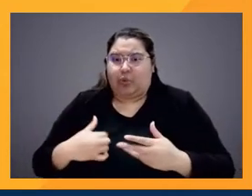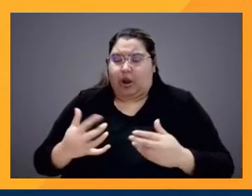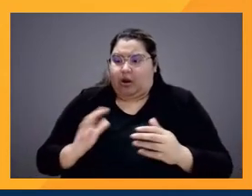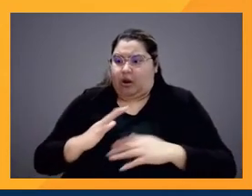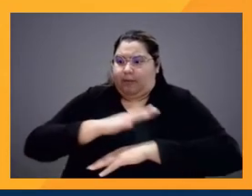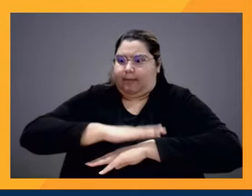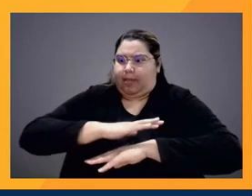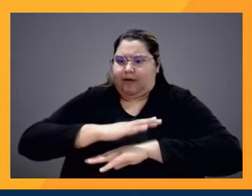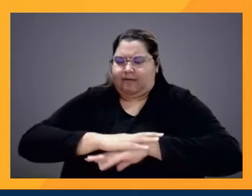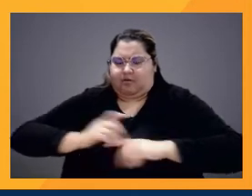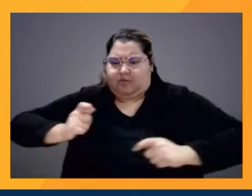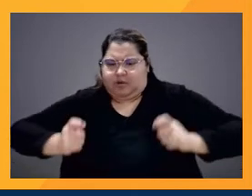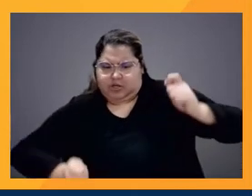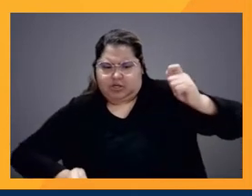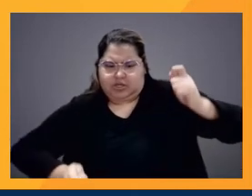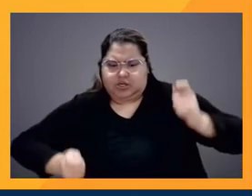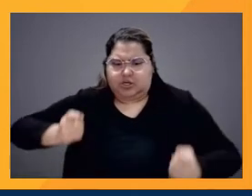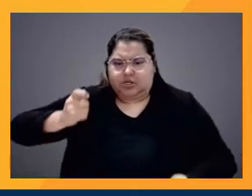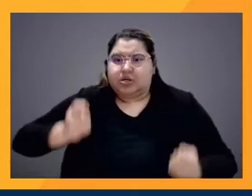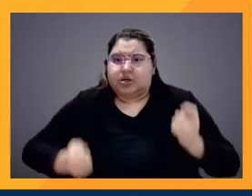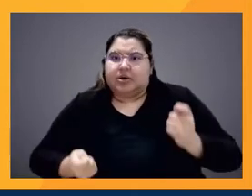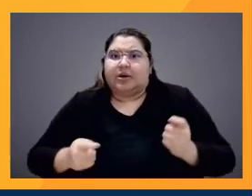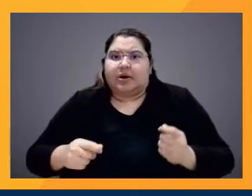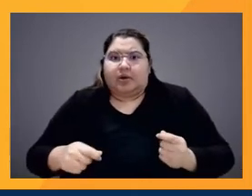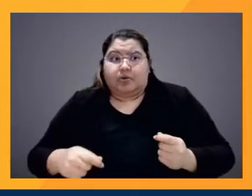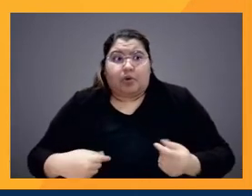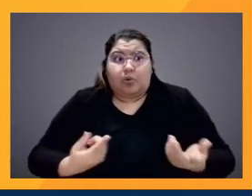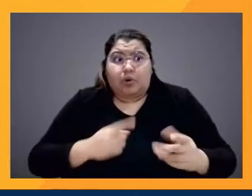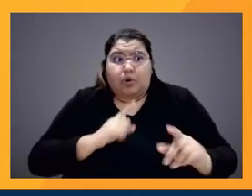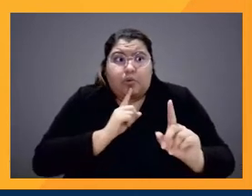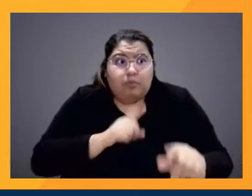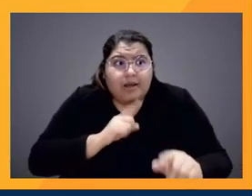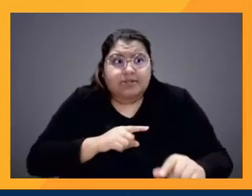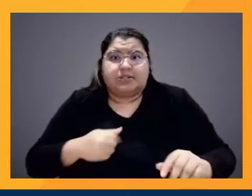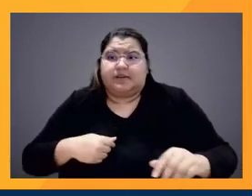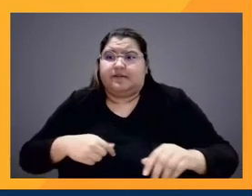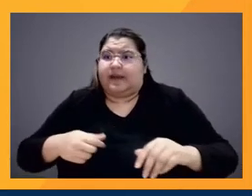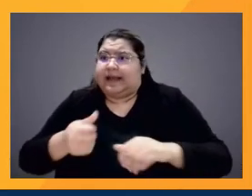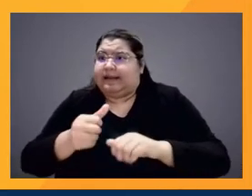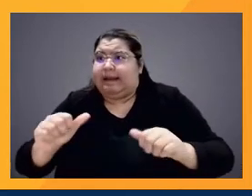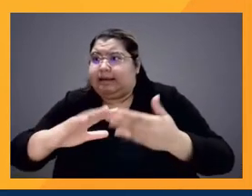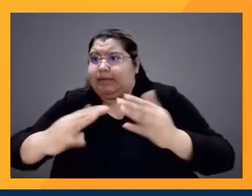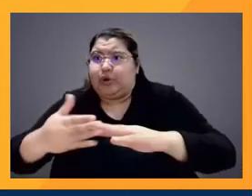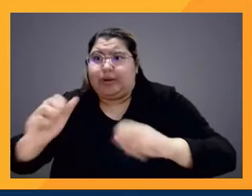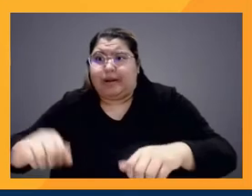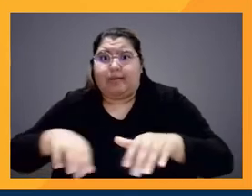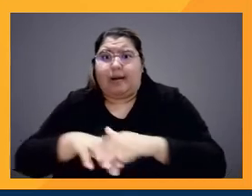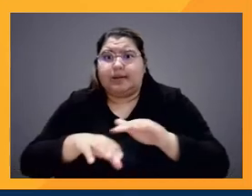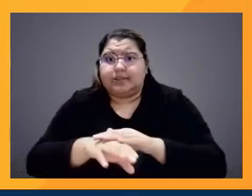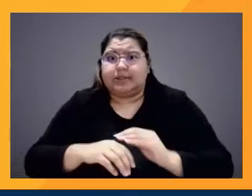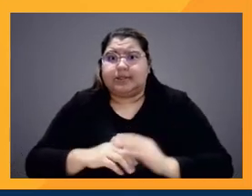organizations involved? And what dynamics have you found within the Latino community to be especially consistent, challenging, or